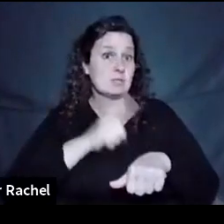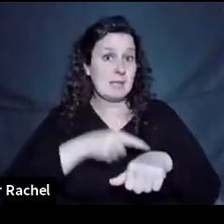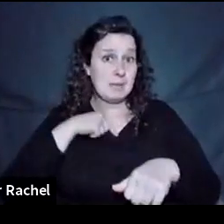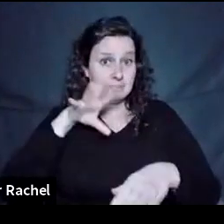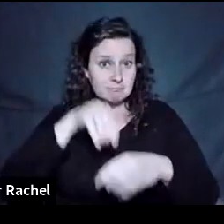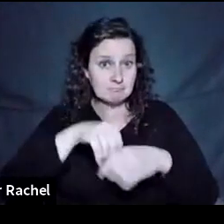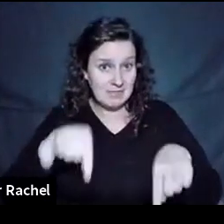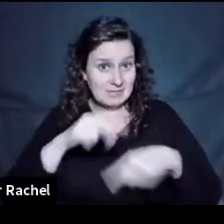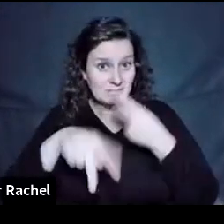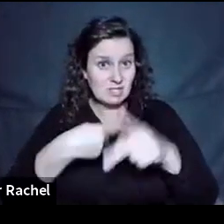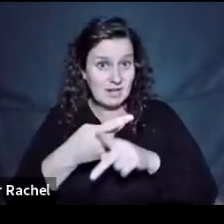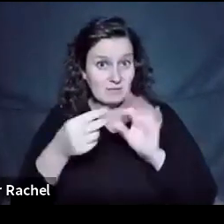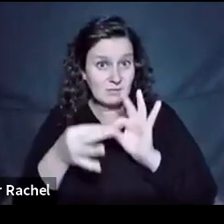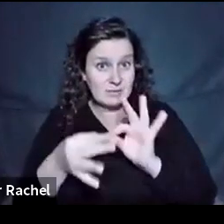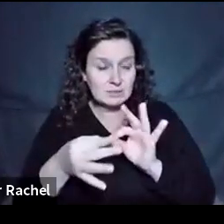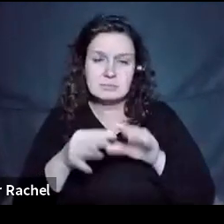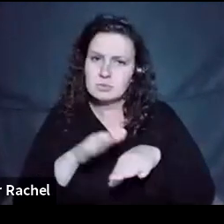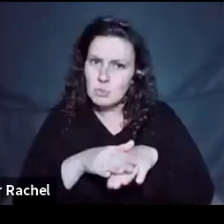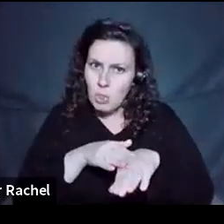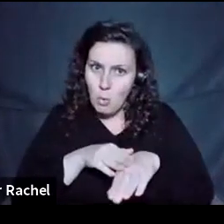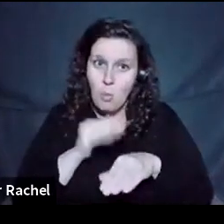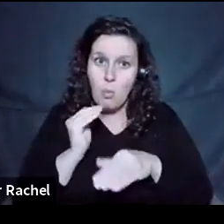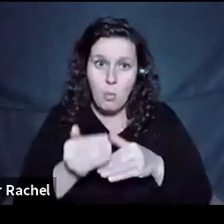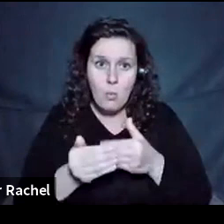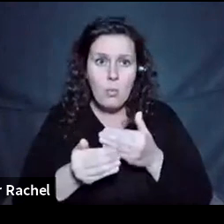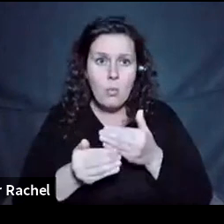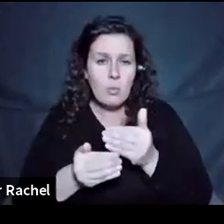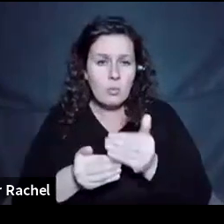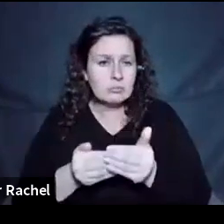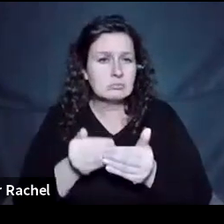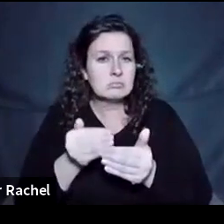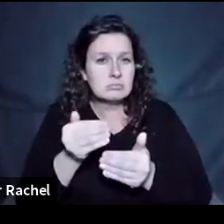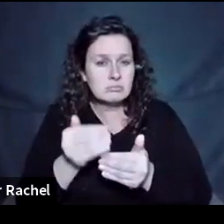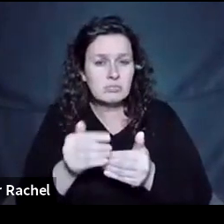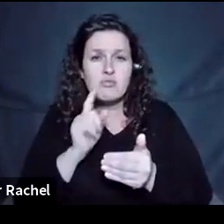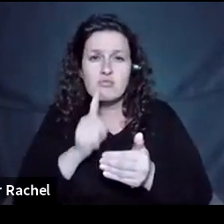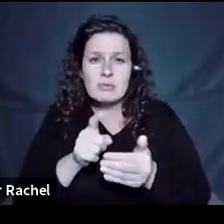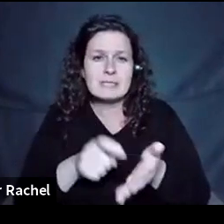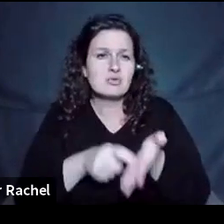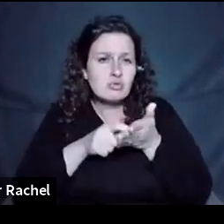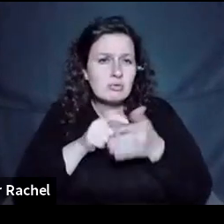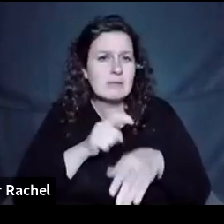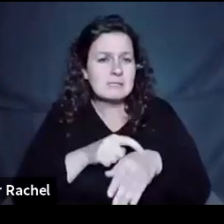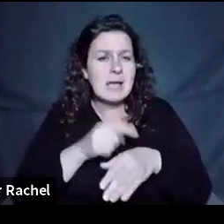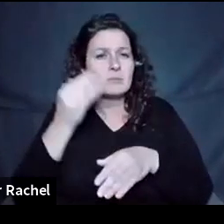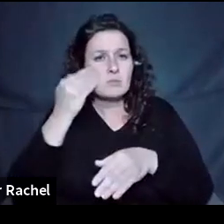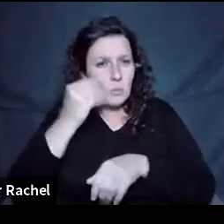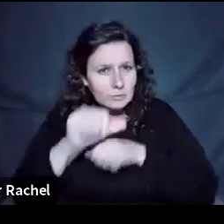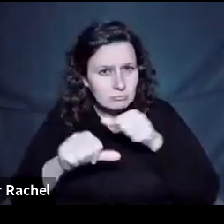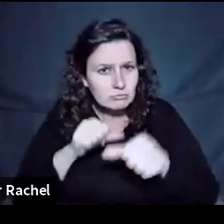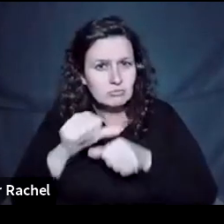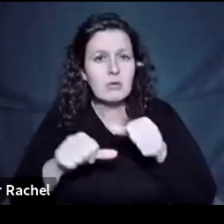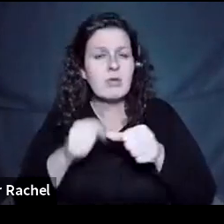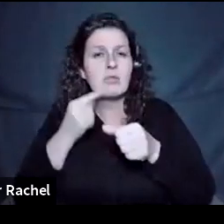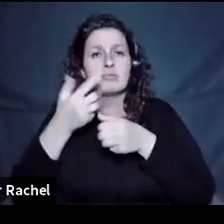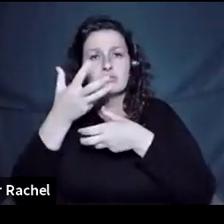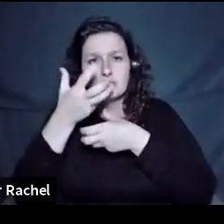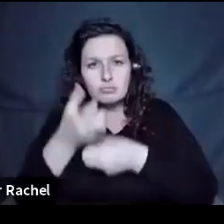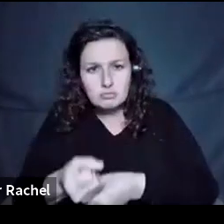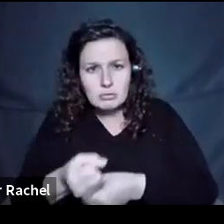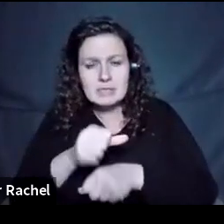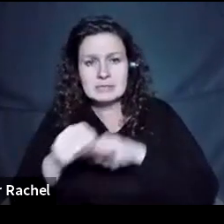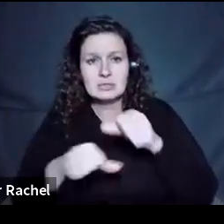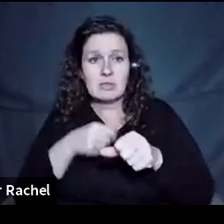relationship, we went slow and really took time to know each other and trust each other. You know, he had to get to know